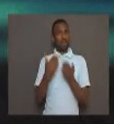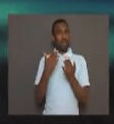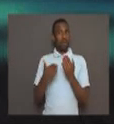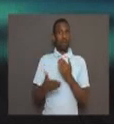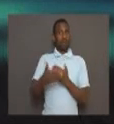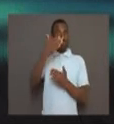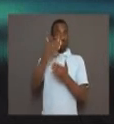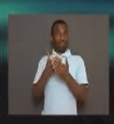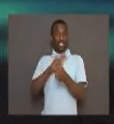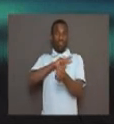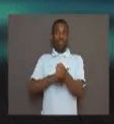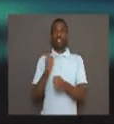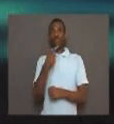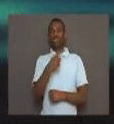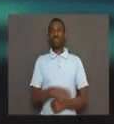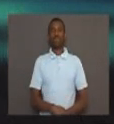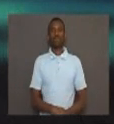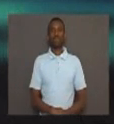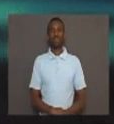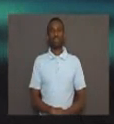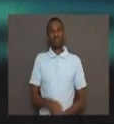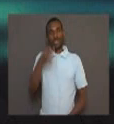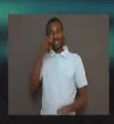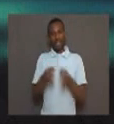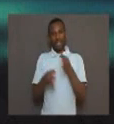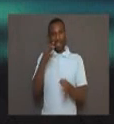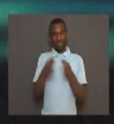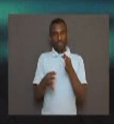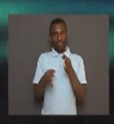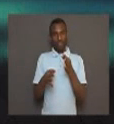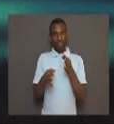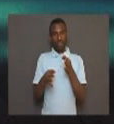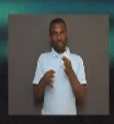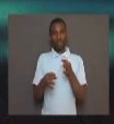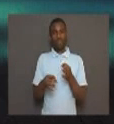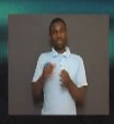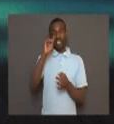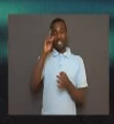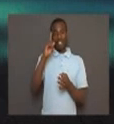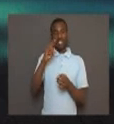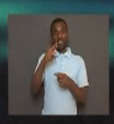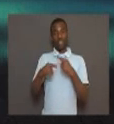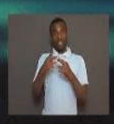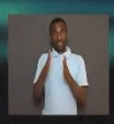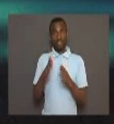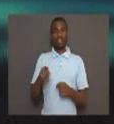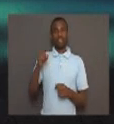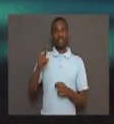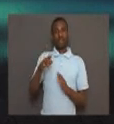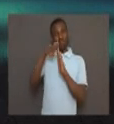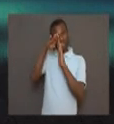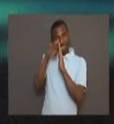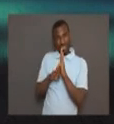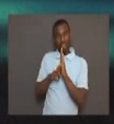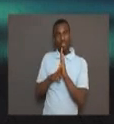behind voltage. If the inductive reactance is less than